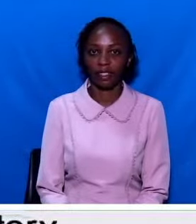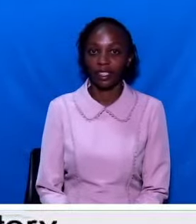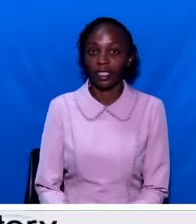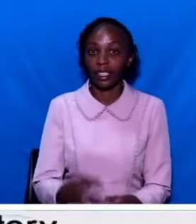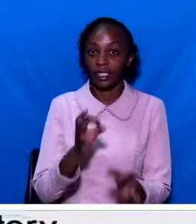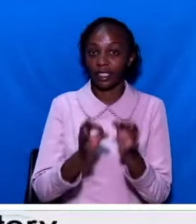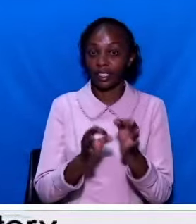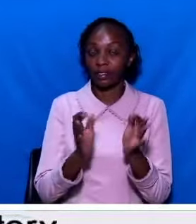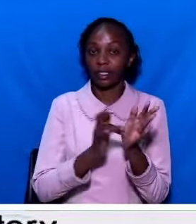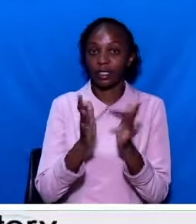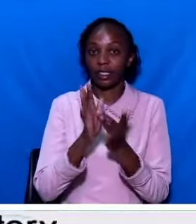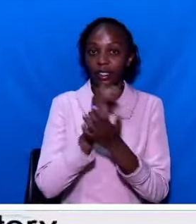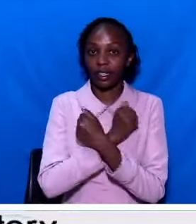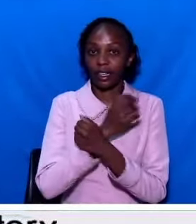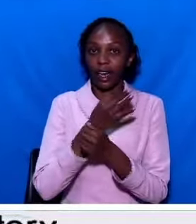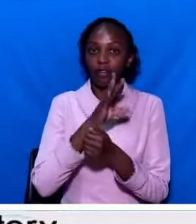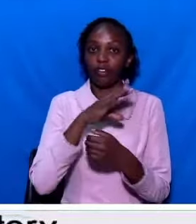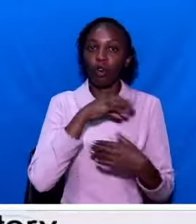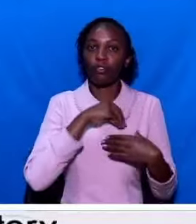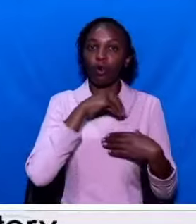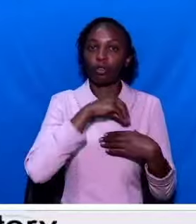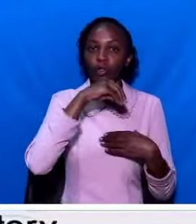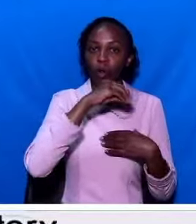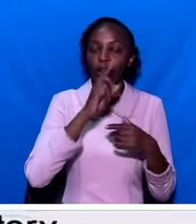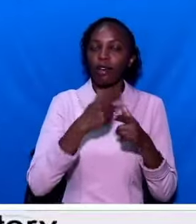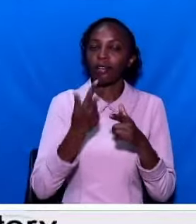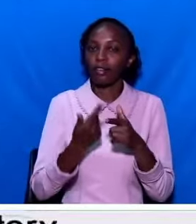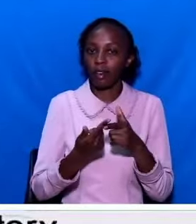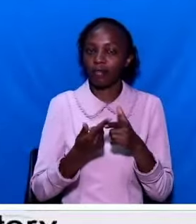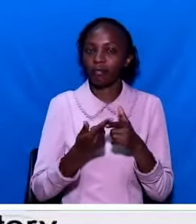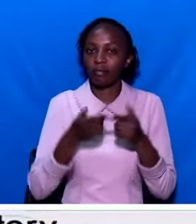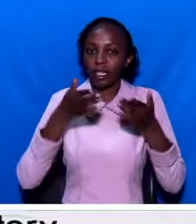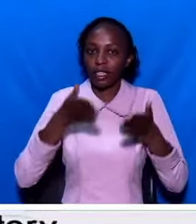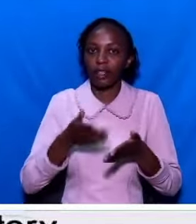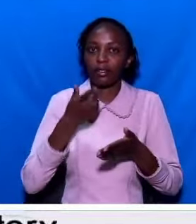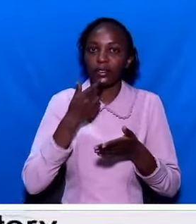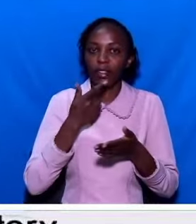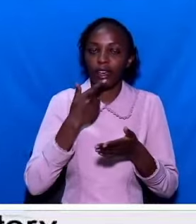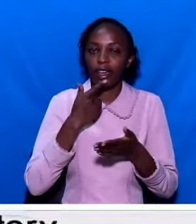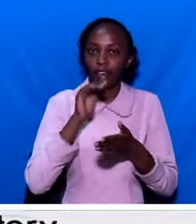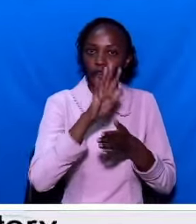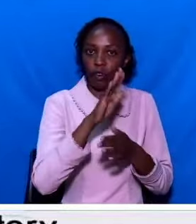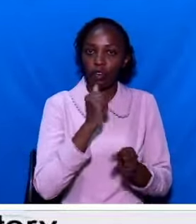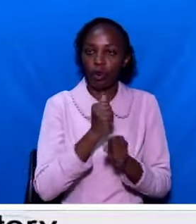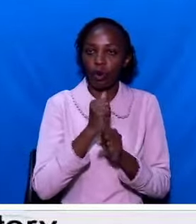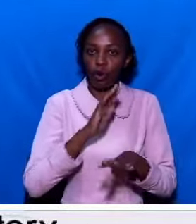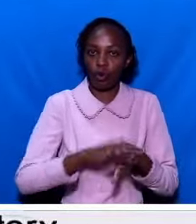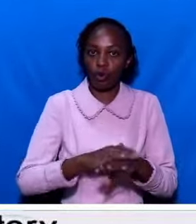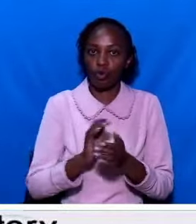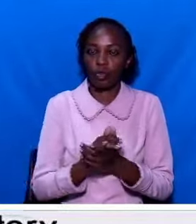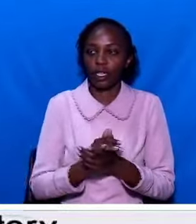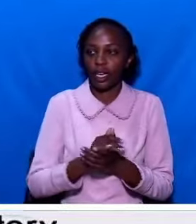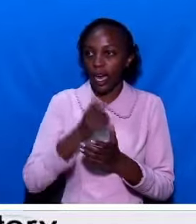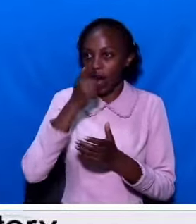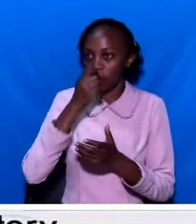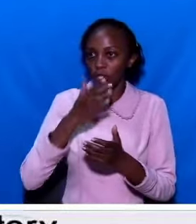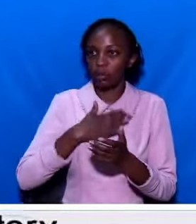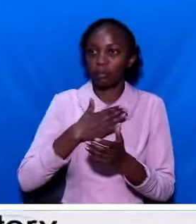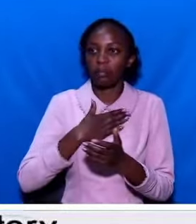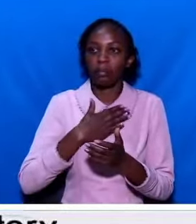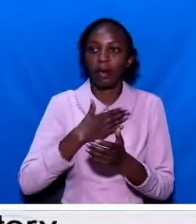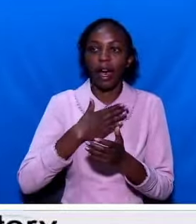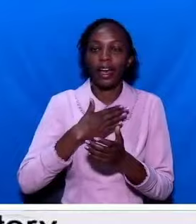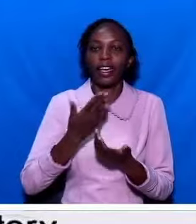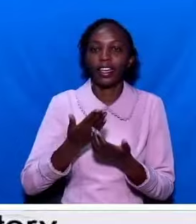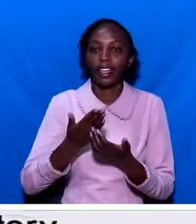lover of your soul, I'm here to stand and tell you, it is for your good. I even wish my sermon today was for your